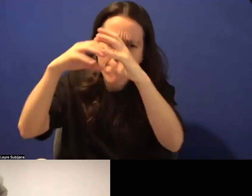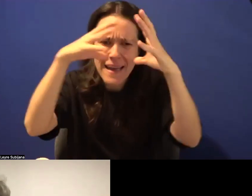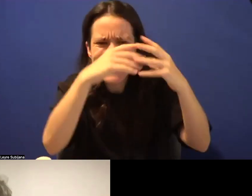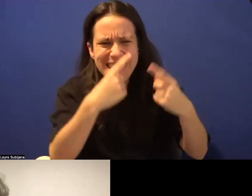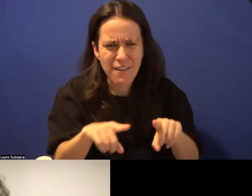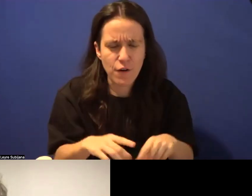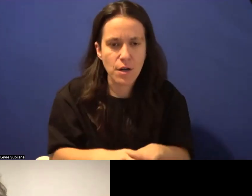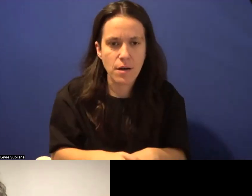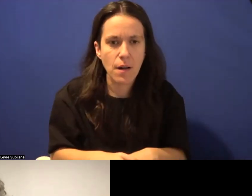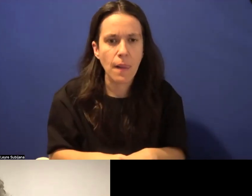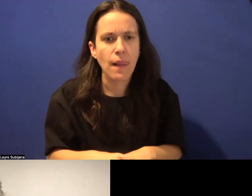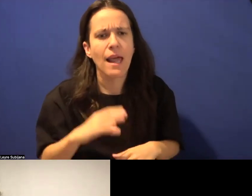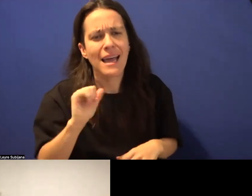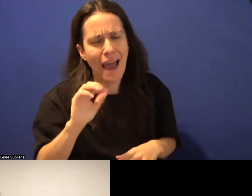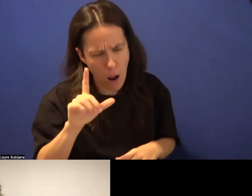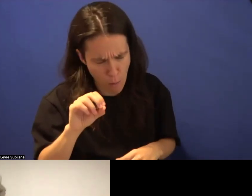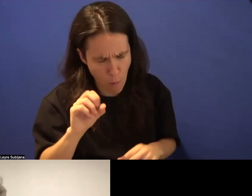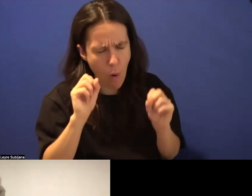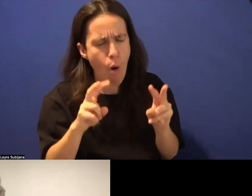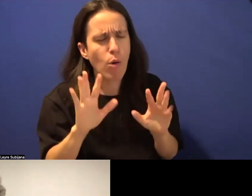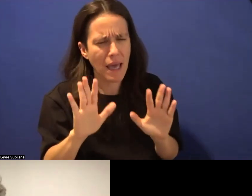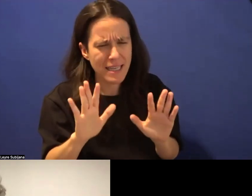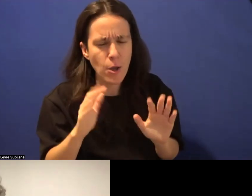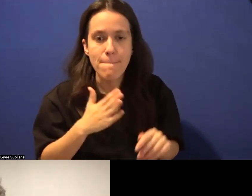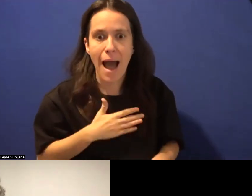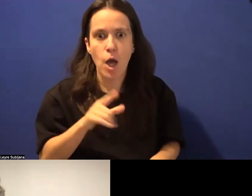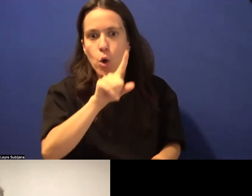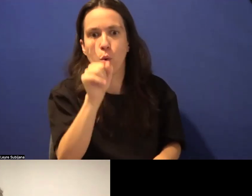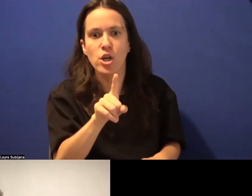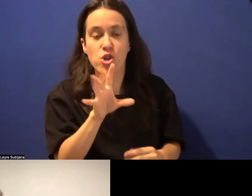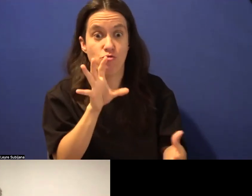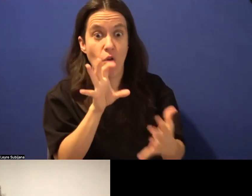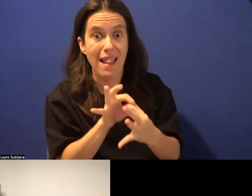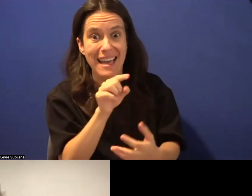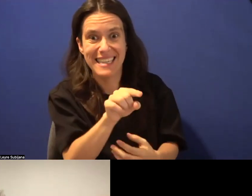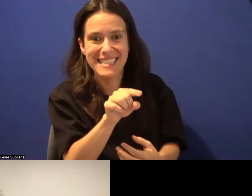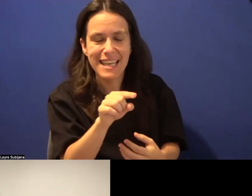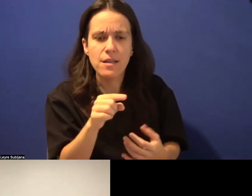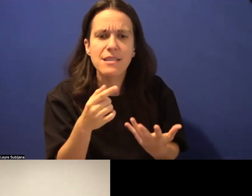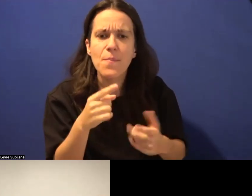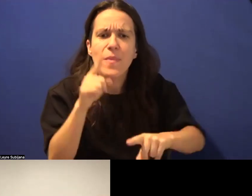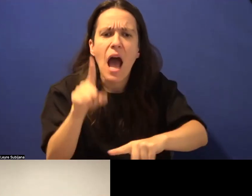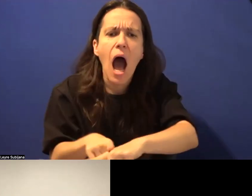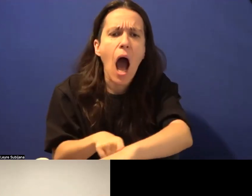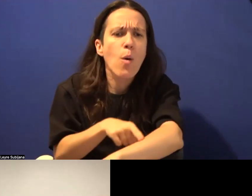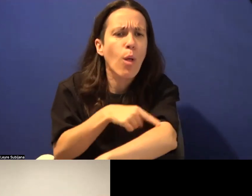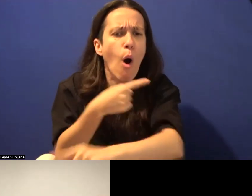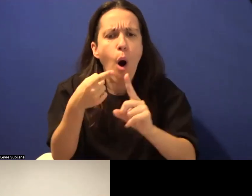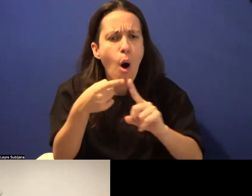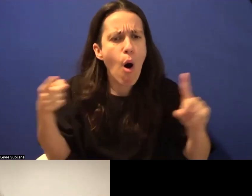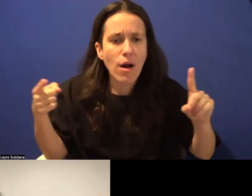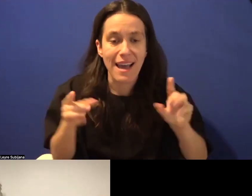So my question is more related to for how long this